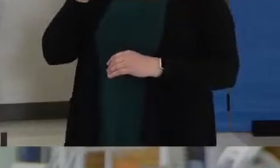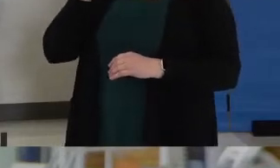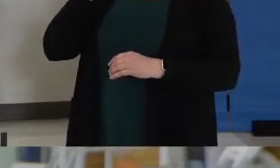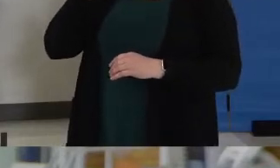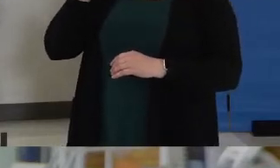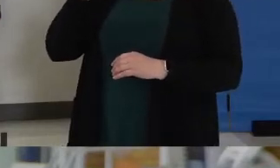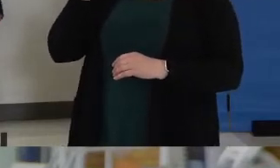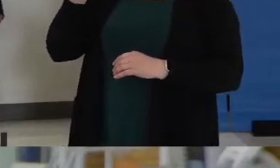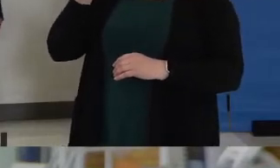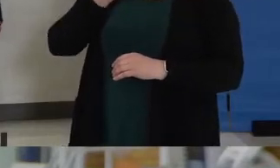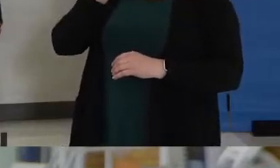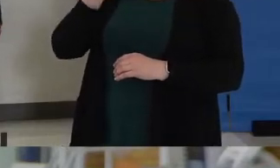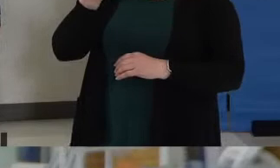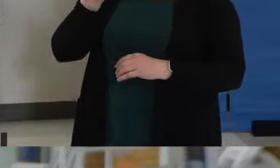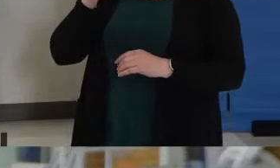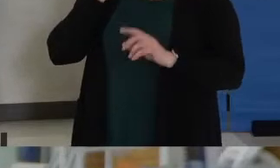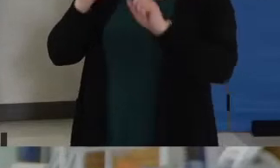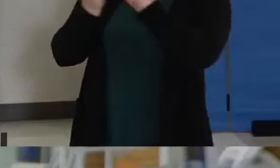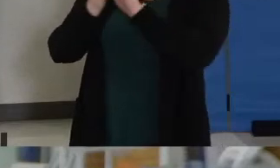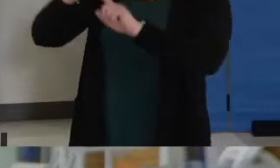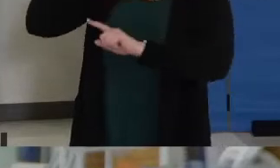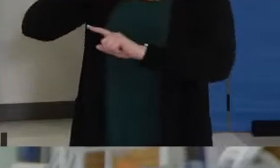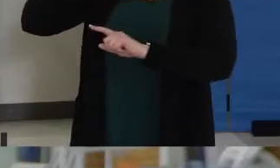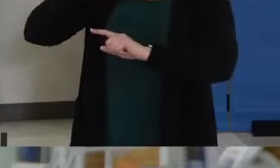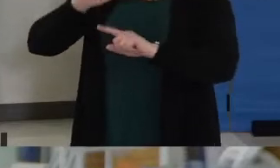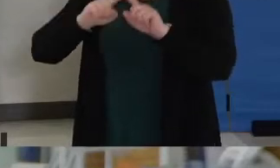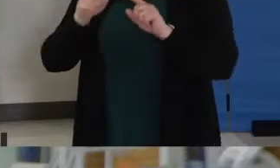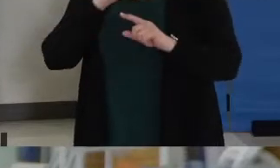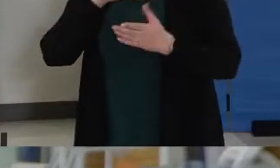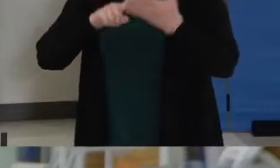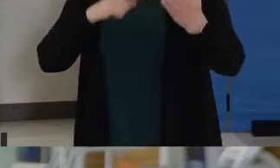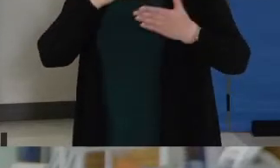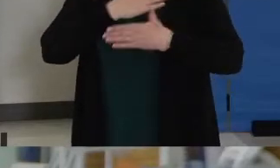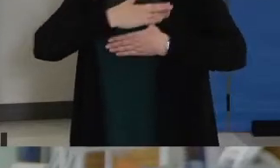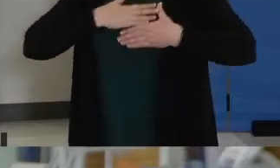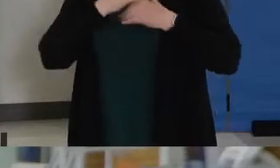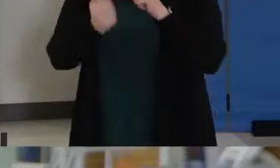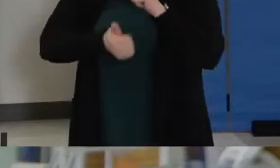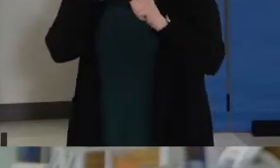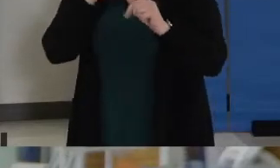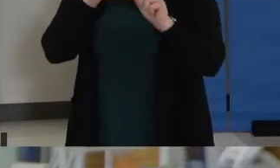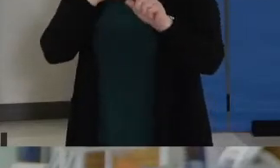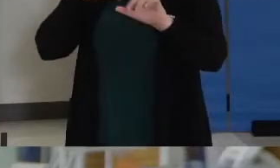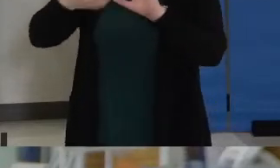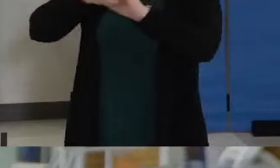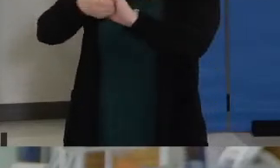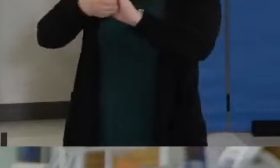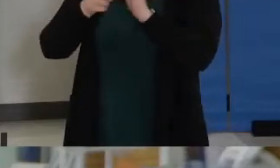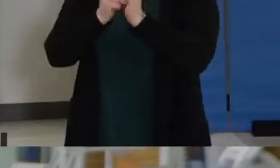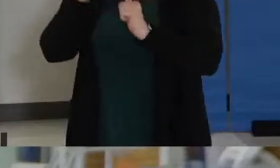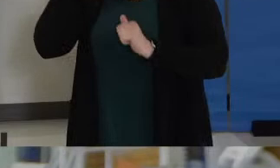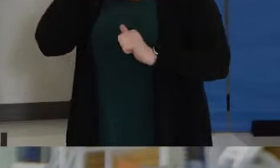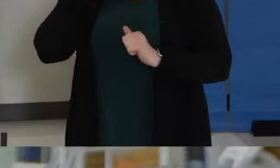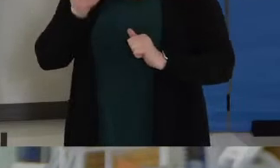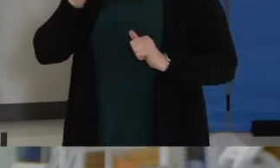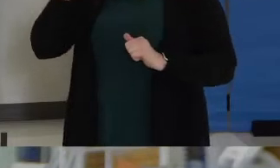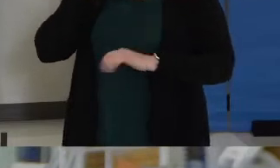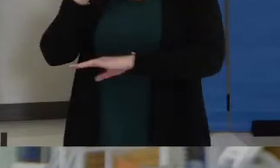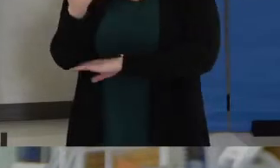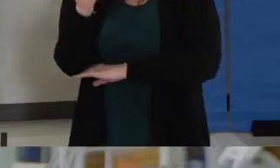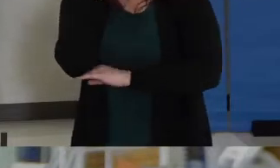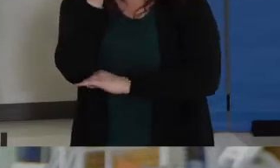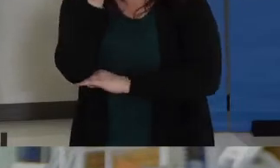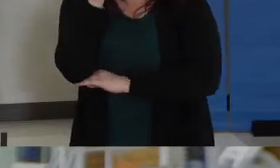him in those days. And the thing that I appreciate most about this partnership with our governor is he leans in. He leans